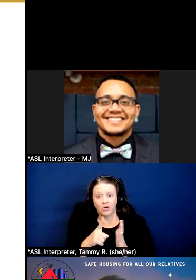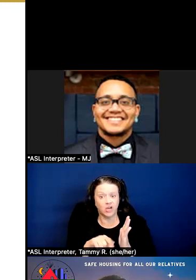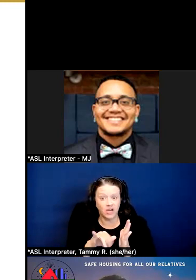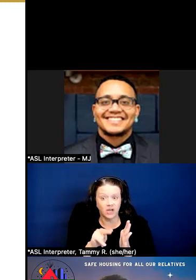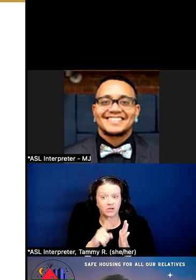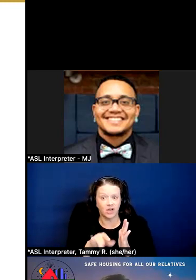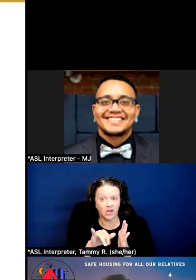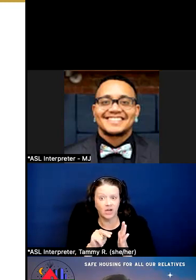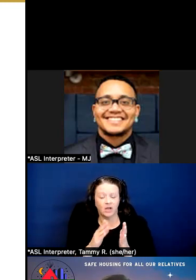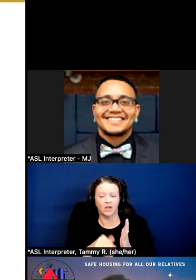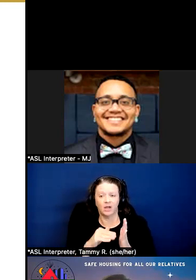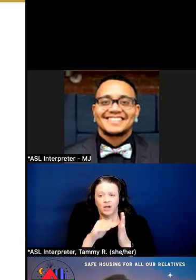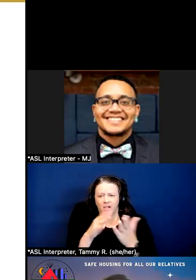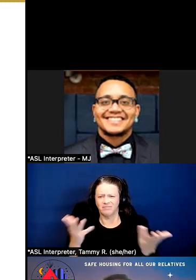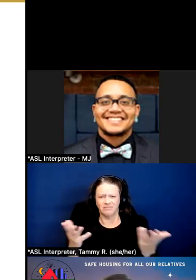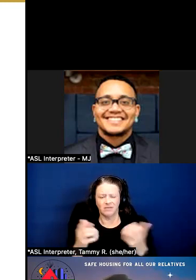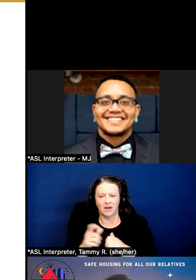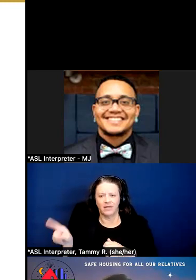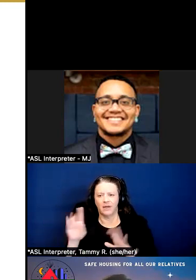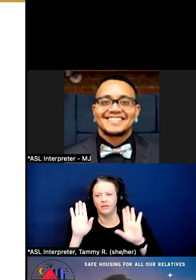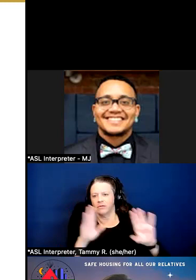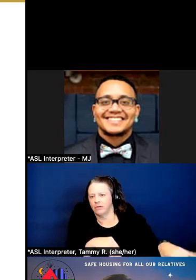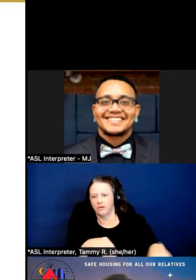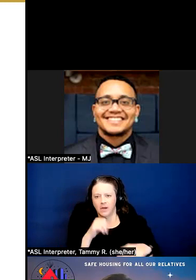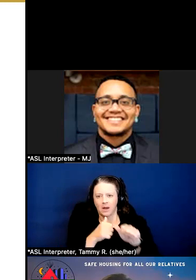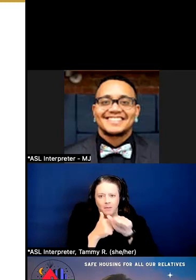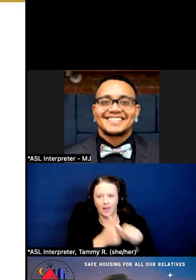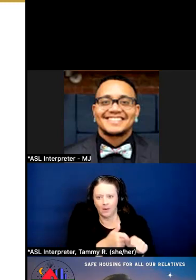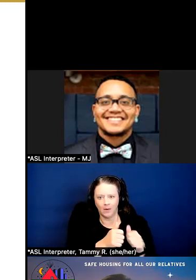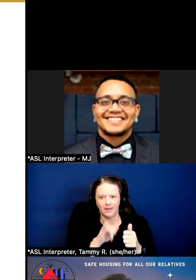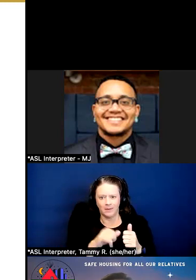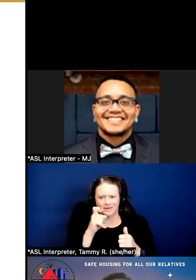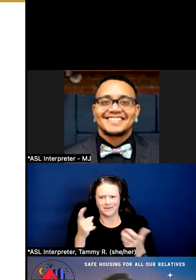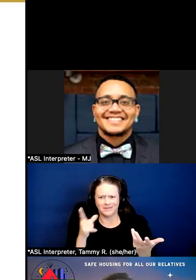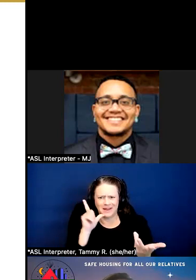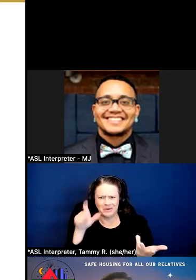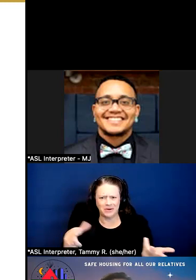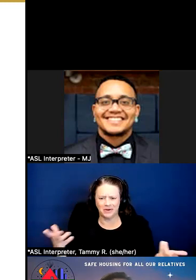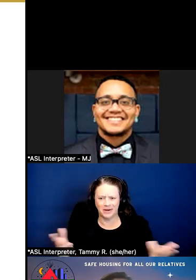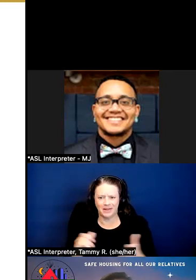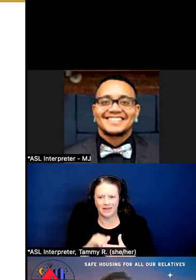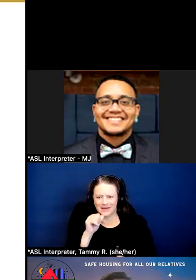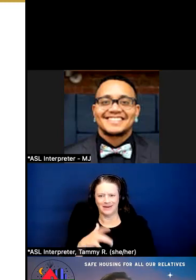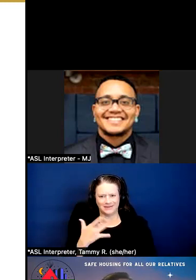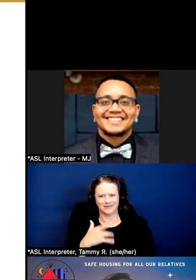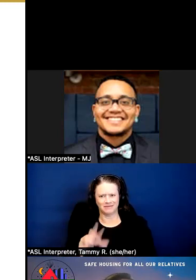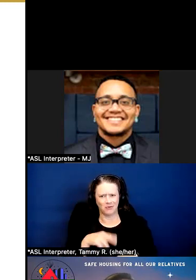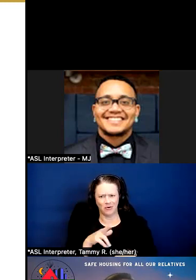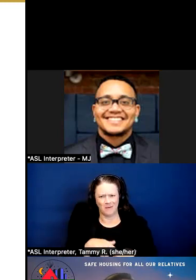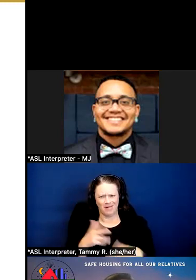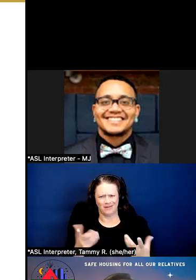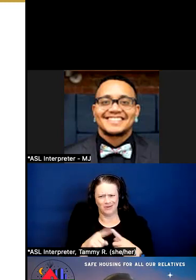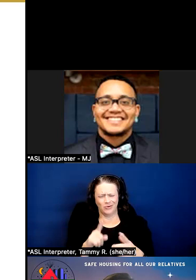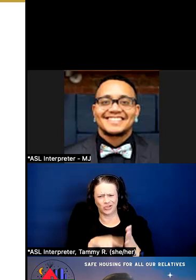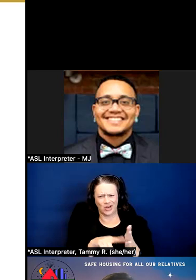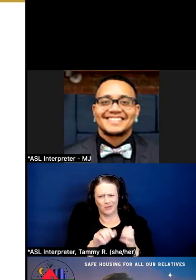And simply by virtue of them sort of not complying with those spaces, because they're not going to, that's not a sense of normalcy, right?